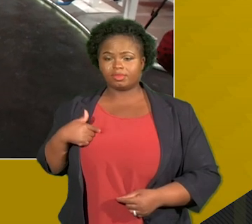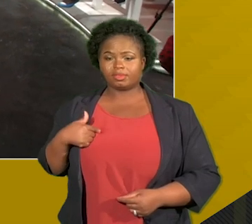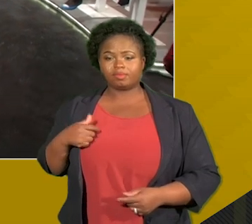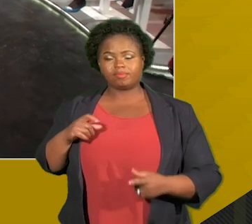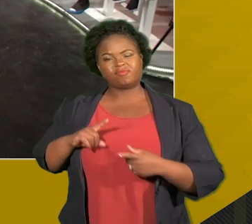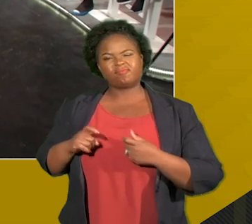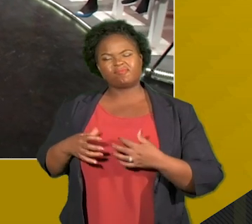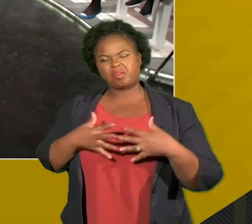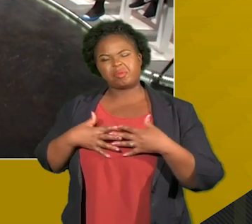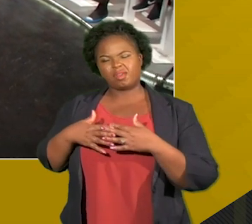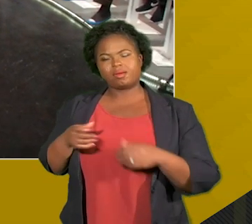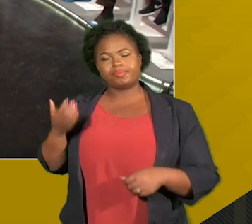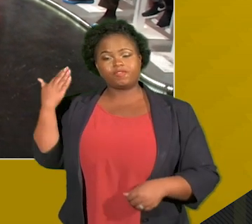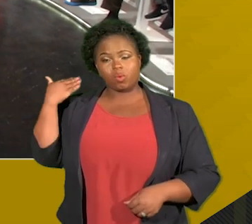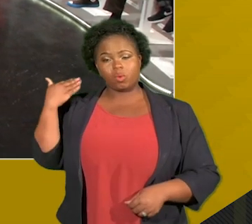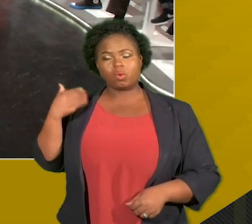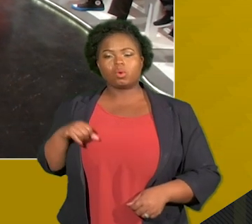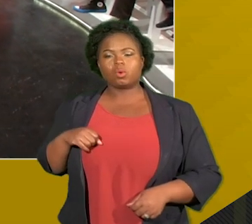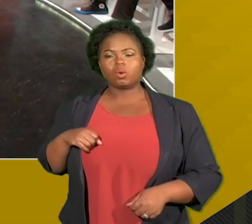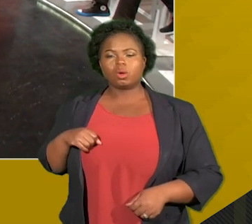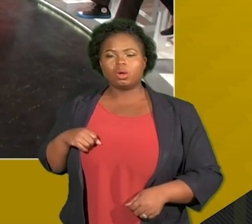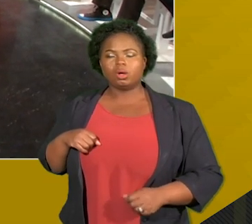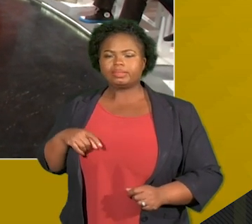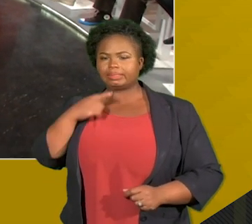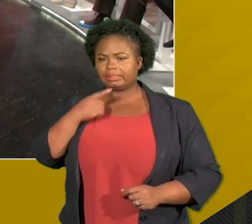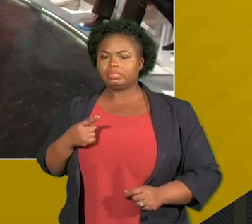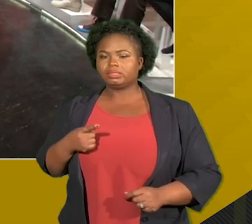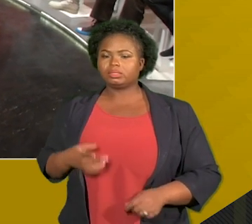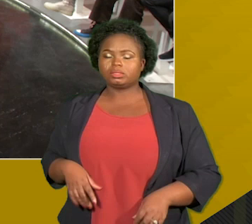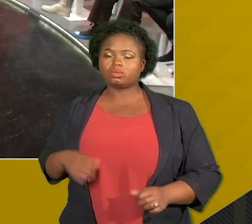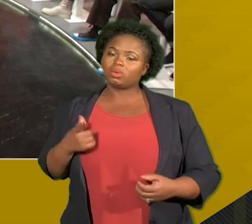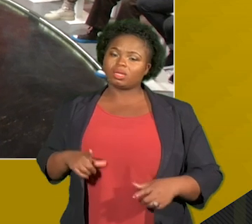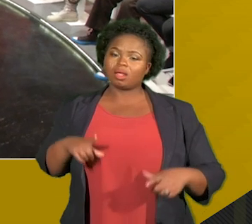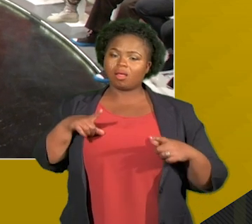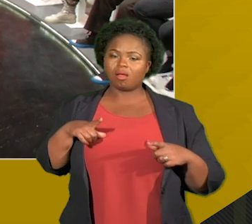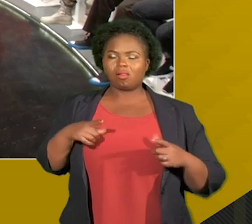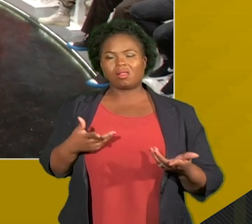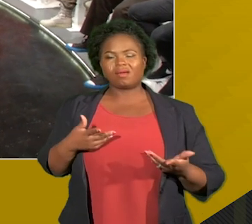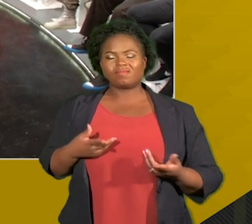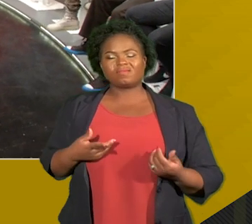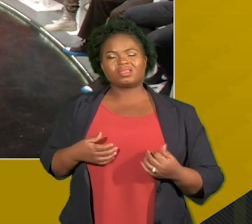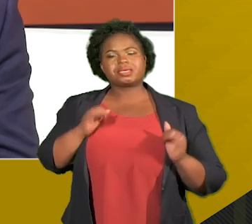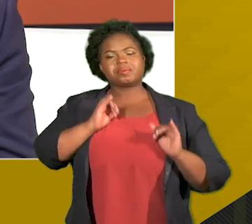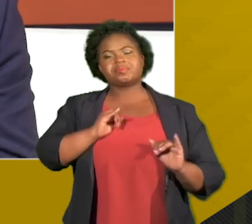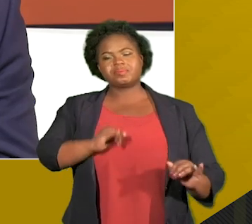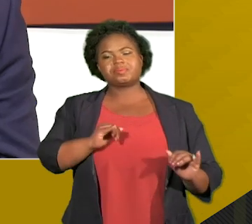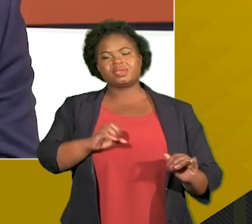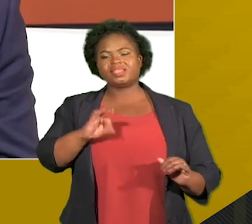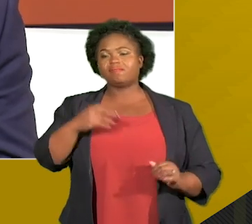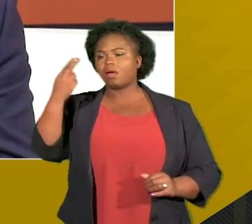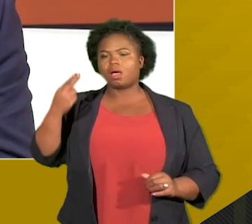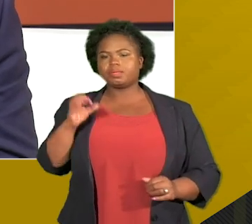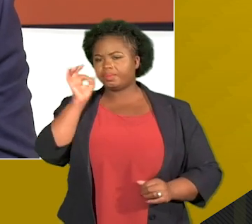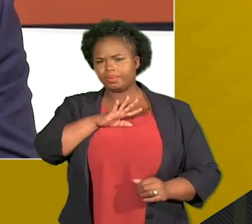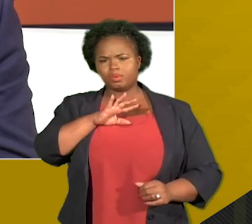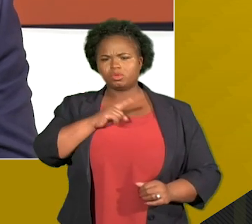nearly a century ago said, art may not be life, but life would be very poor without art. Mm. And actually, art is